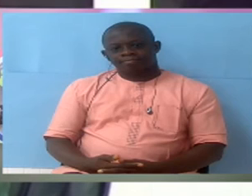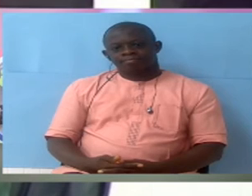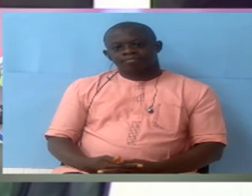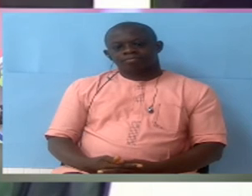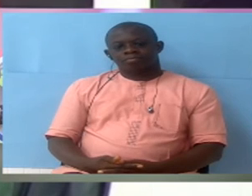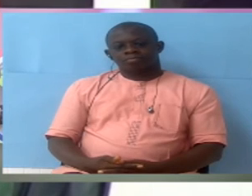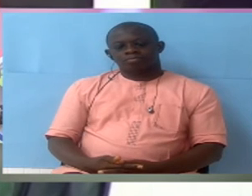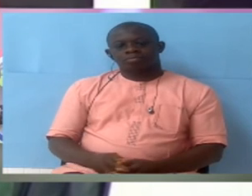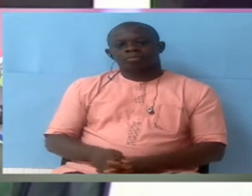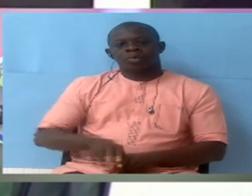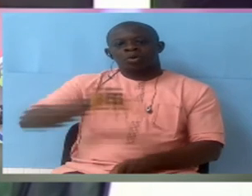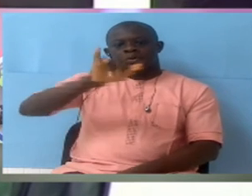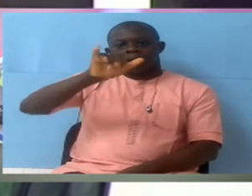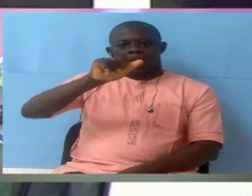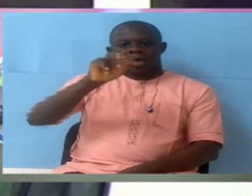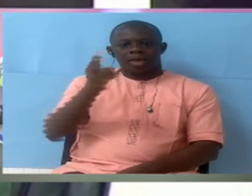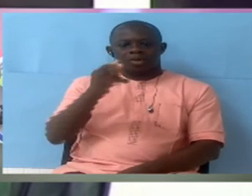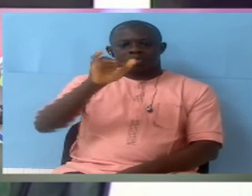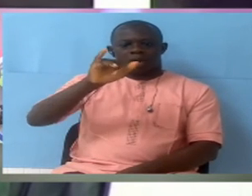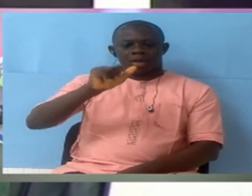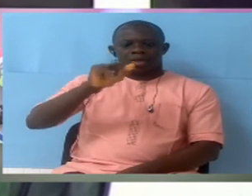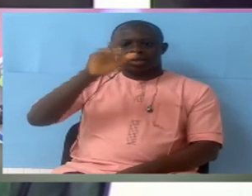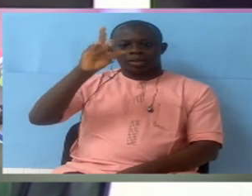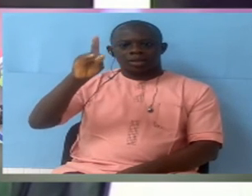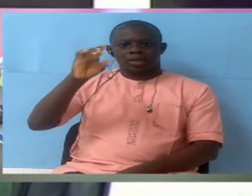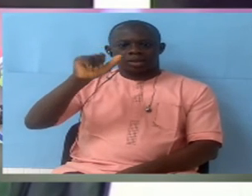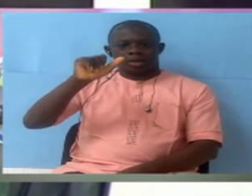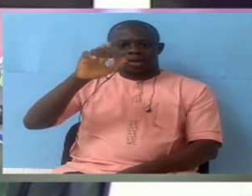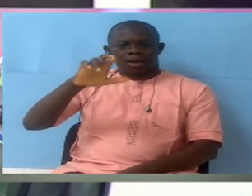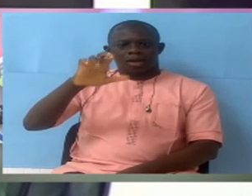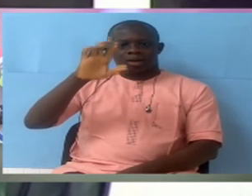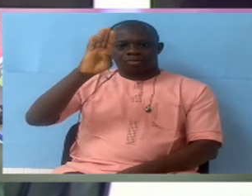Yaya Dabo his eye. Yaya Dabo mom butam bi.